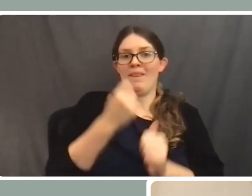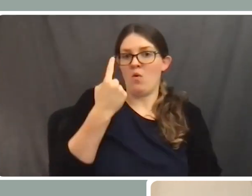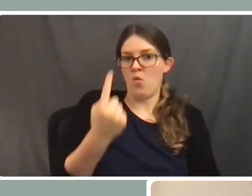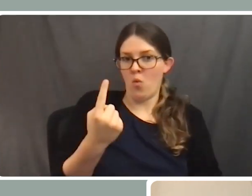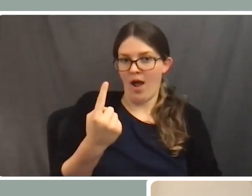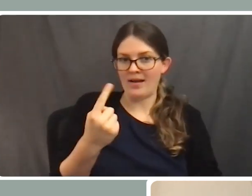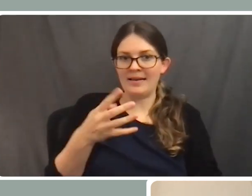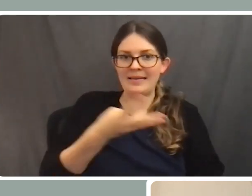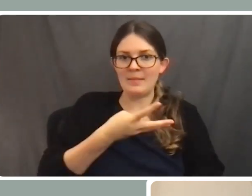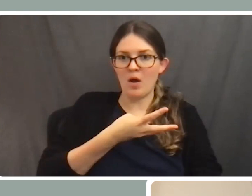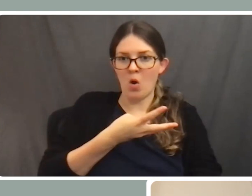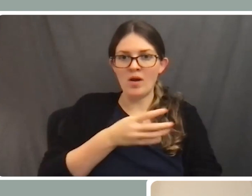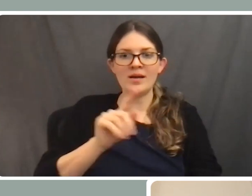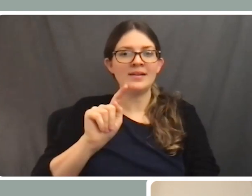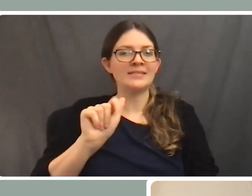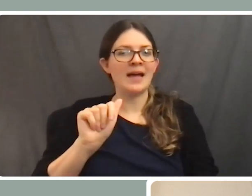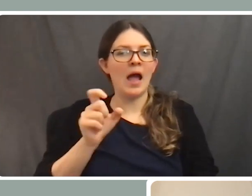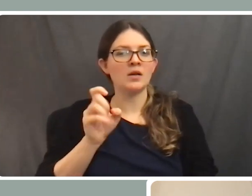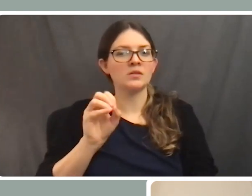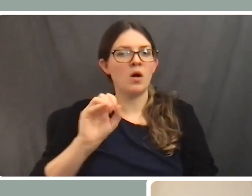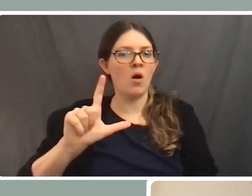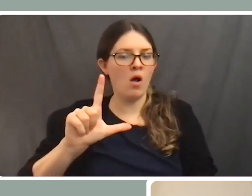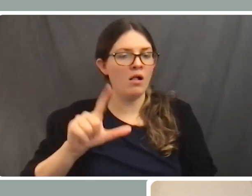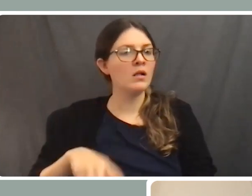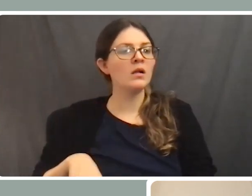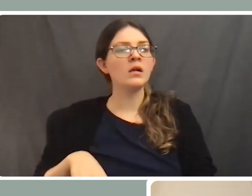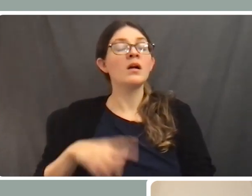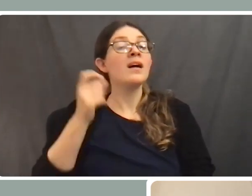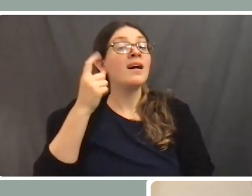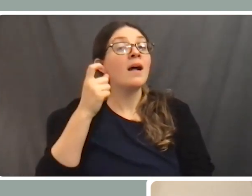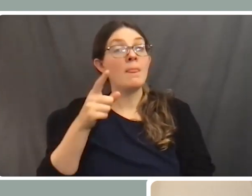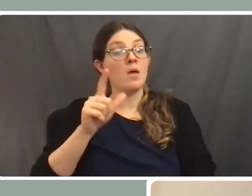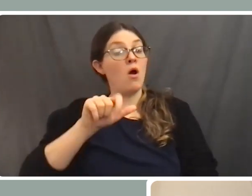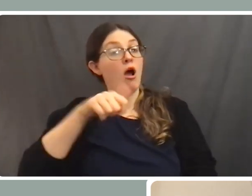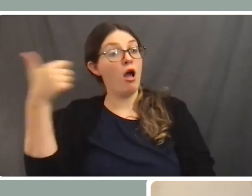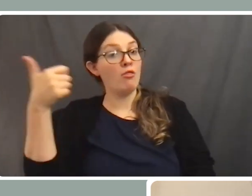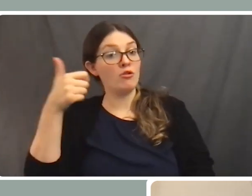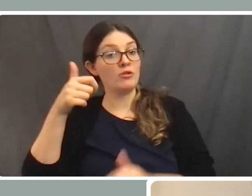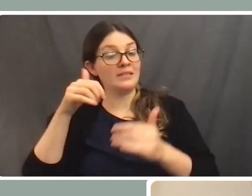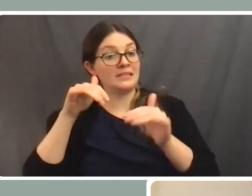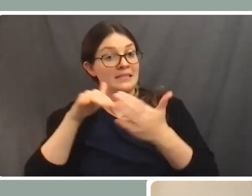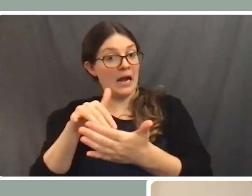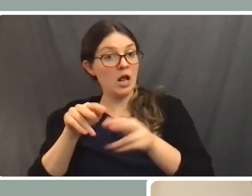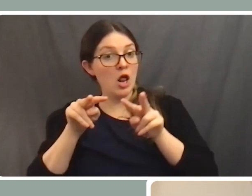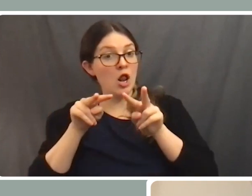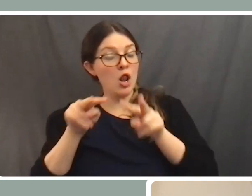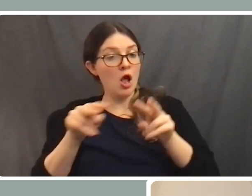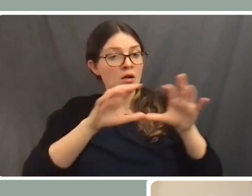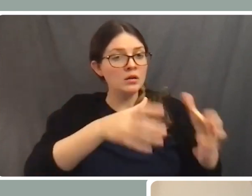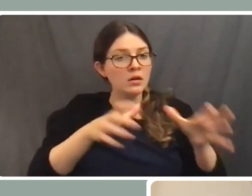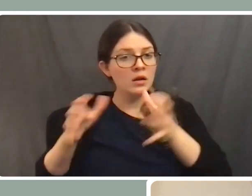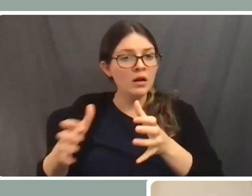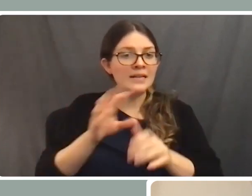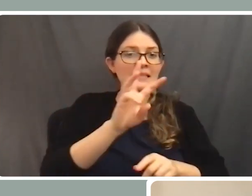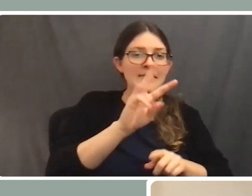Taxol. And none of the trials that compared 6 and 12 months looked in that stage 1 population who only got the